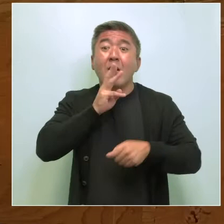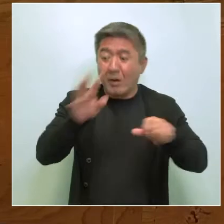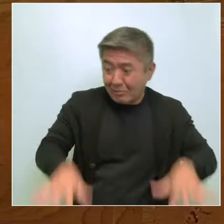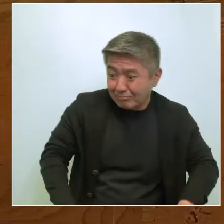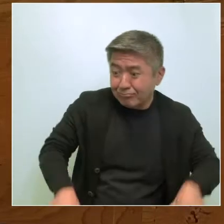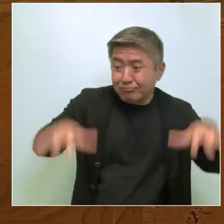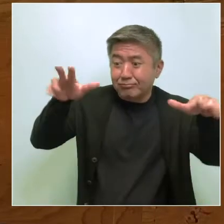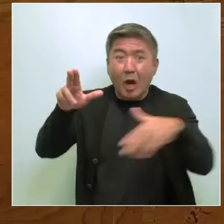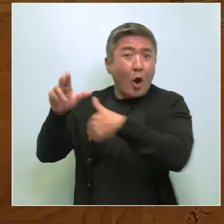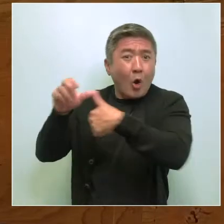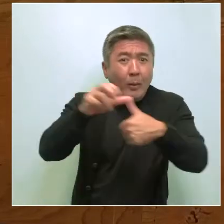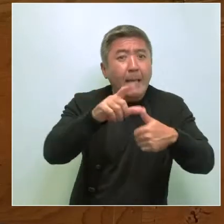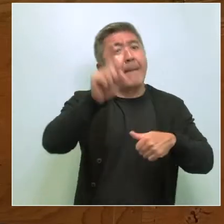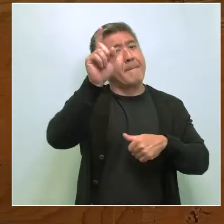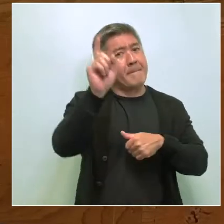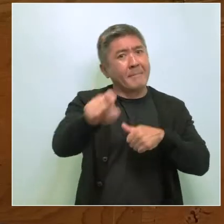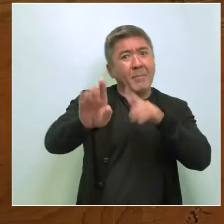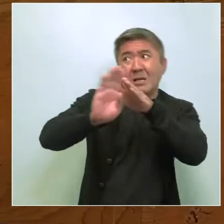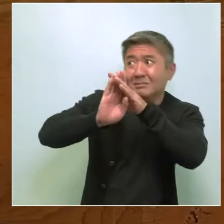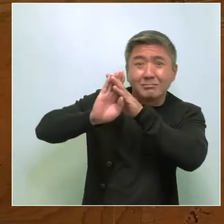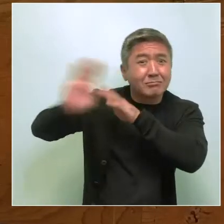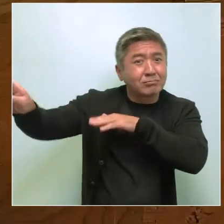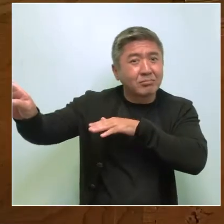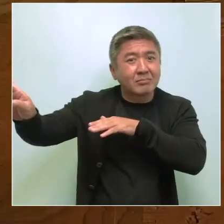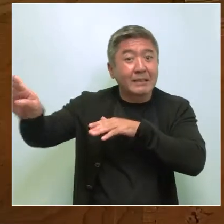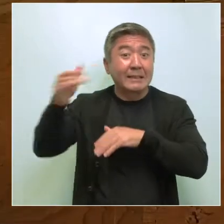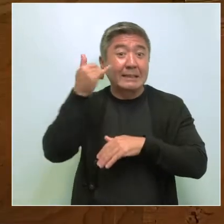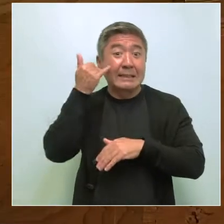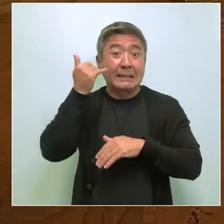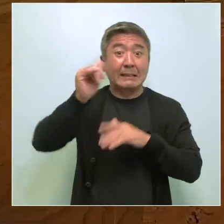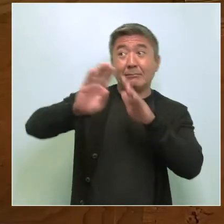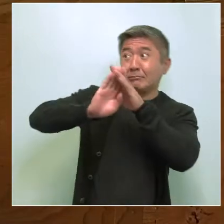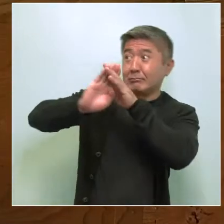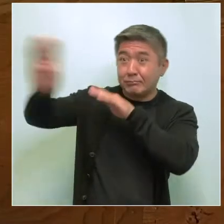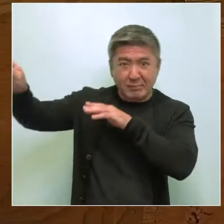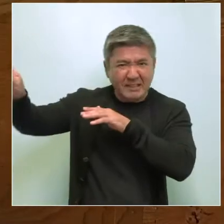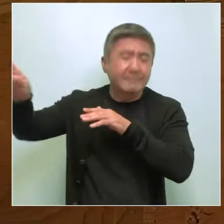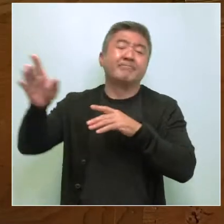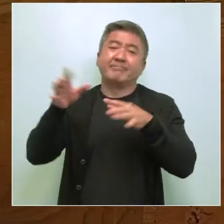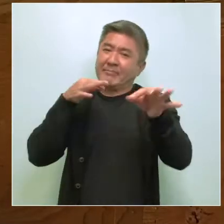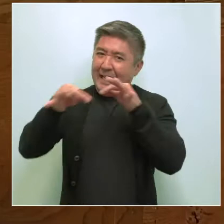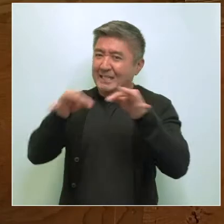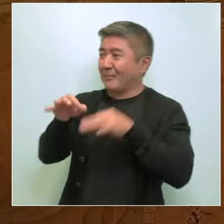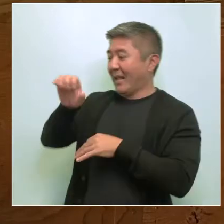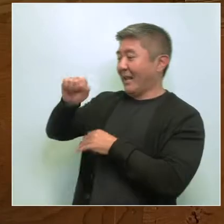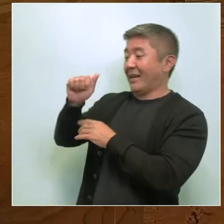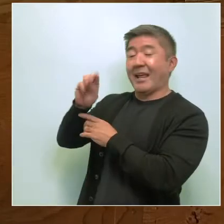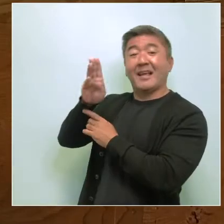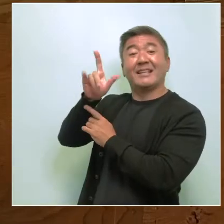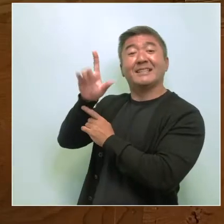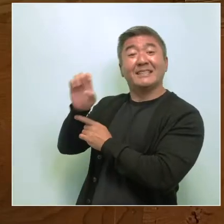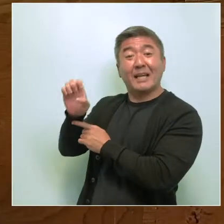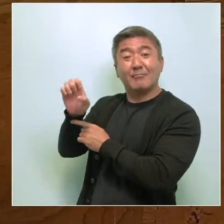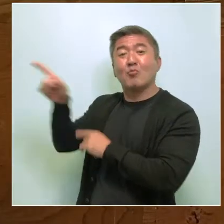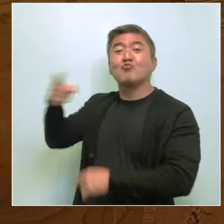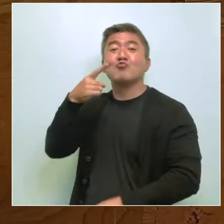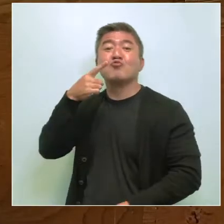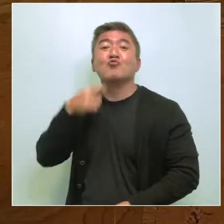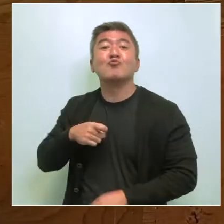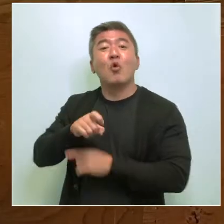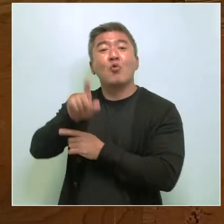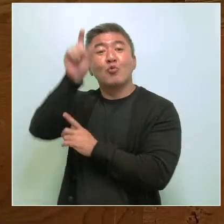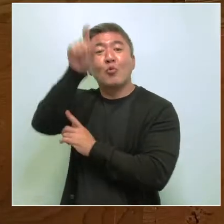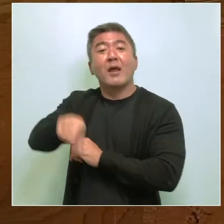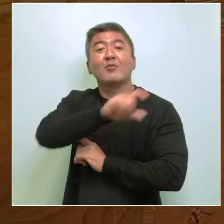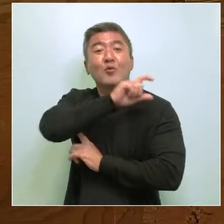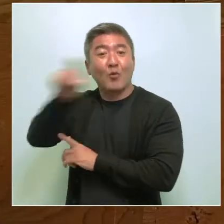zone, you may not have that option of sheltering in place. So we're gonna shoot it over to Sable on Maui. She's with the Red Cross, and they're gonna go over